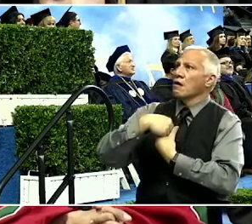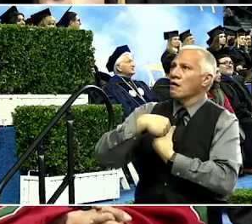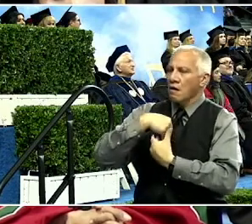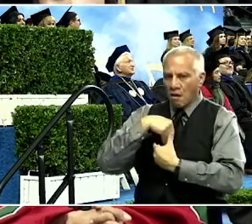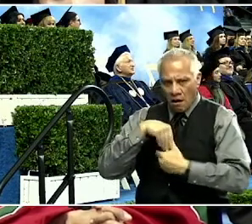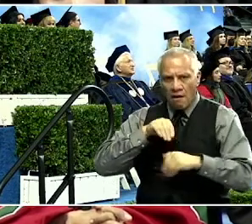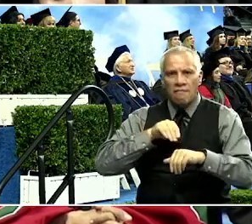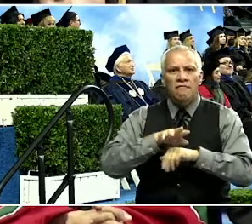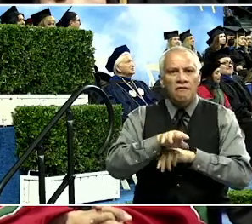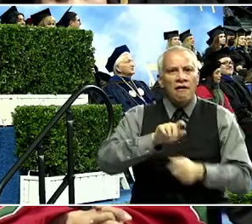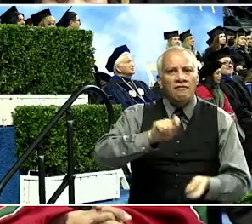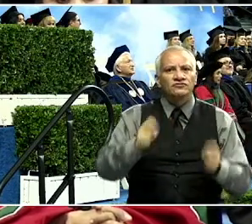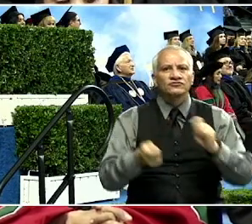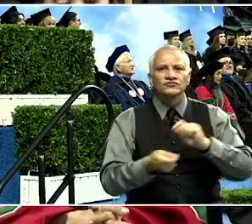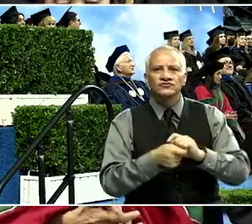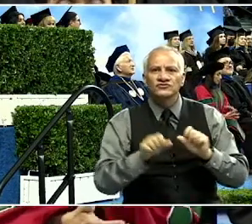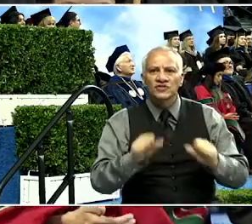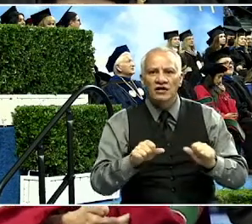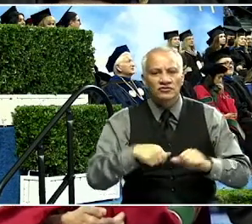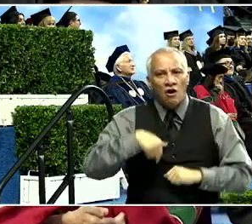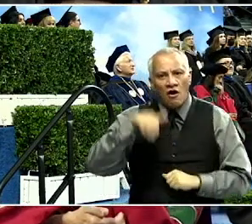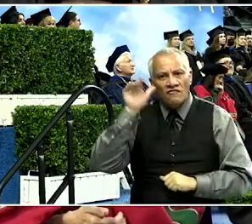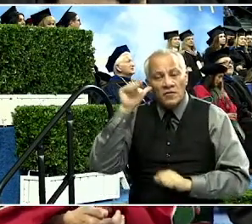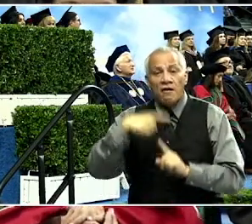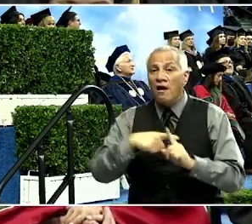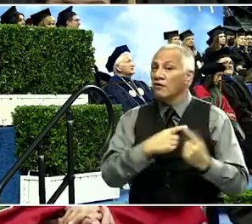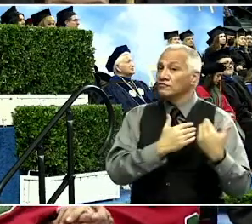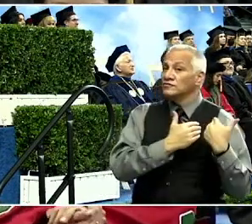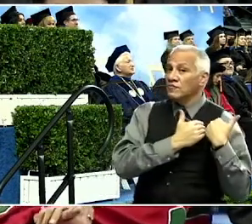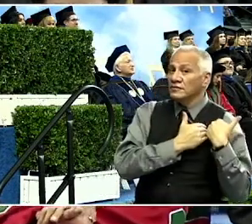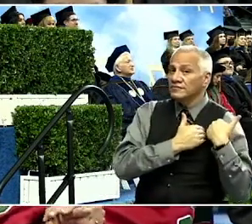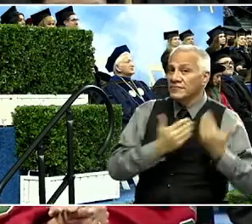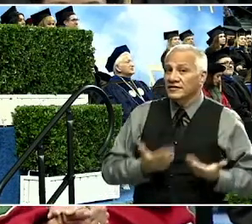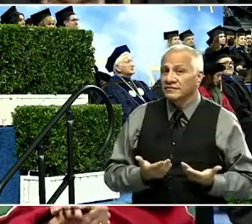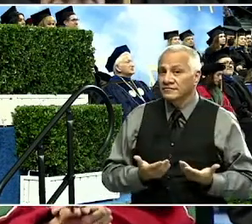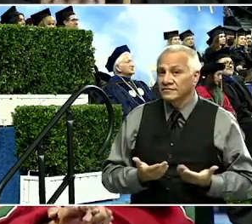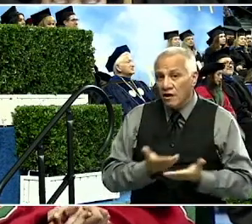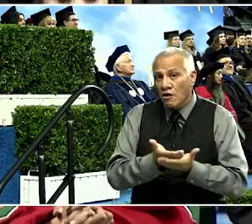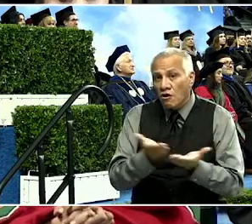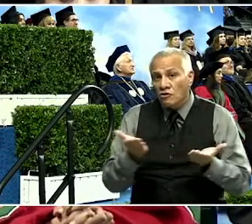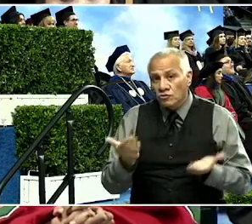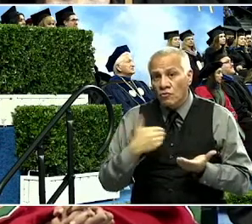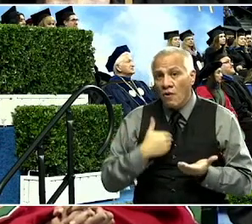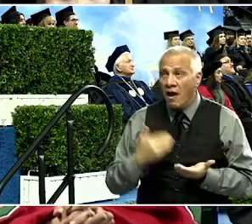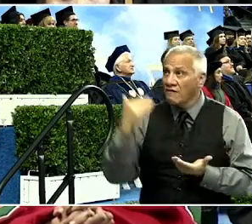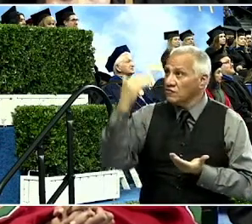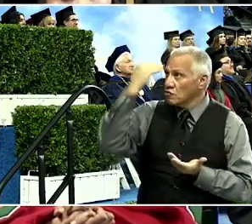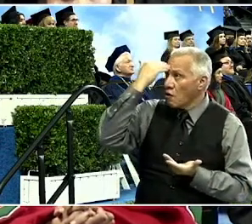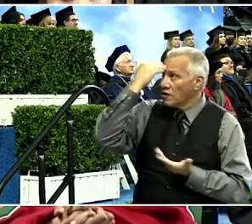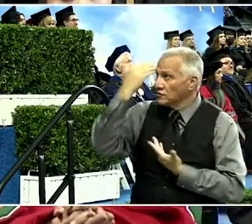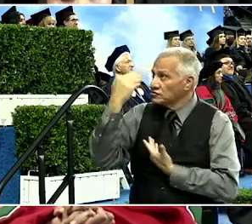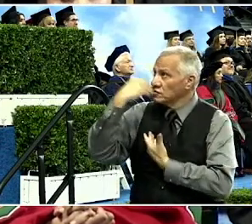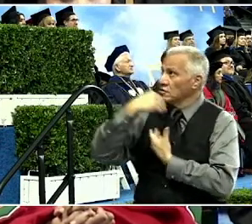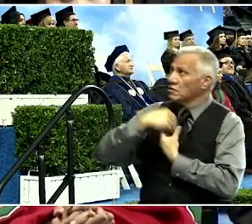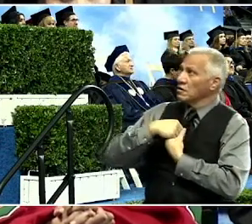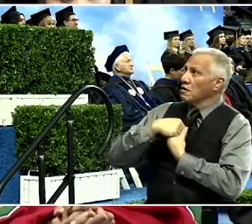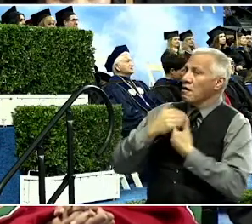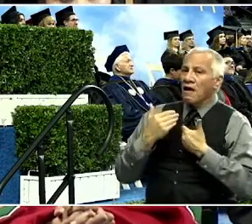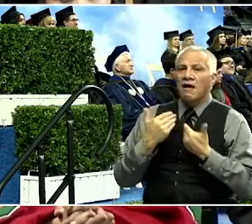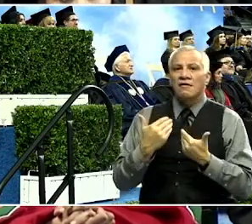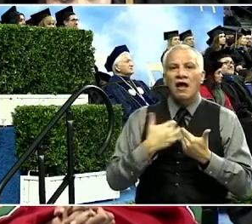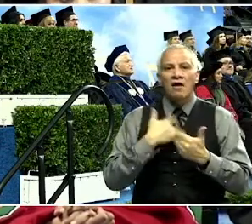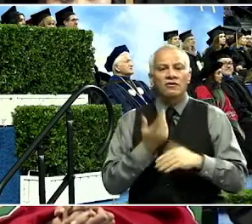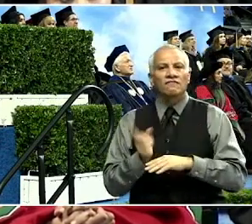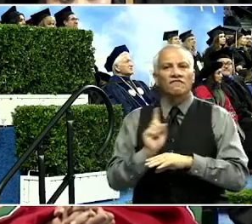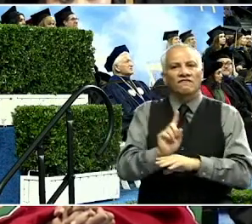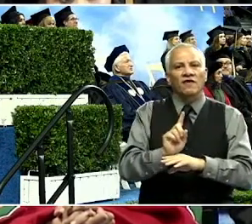change, of resilience, and of responsibility. You carry the torch of knowledge with you and can proudly stand against